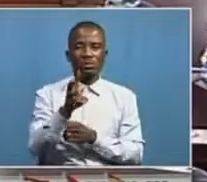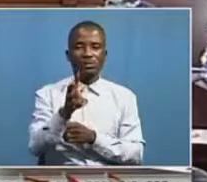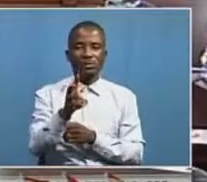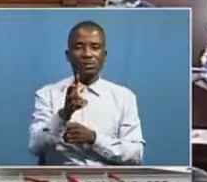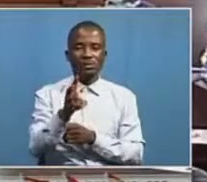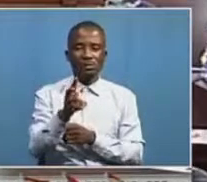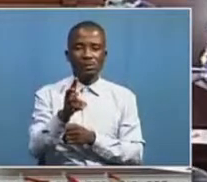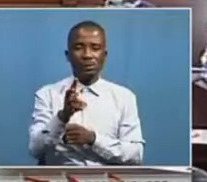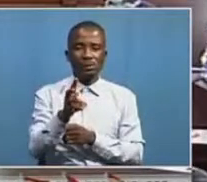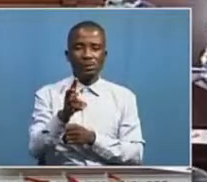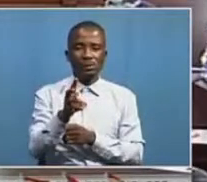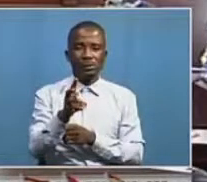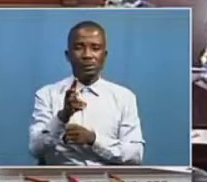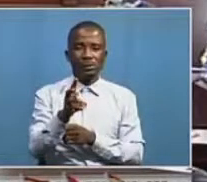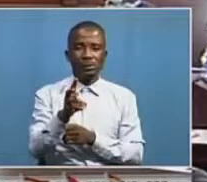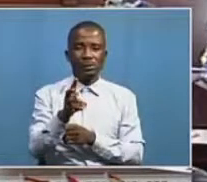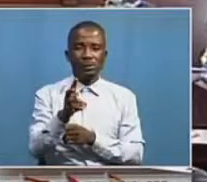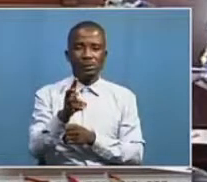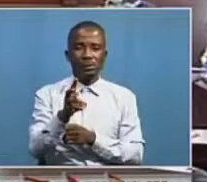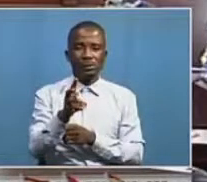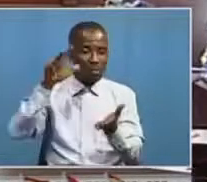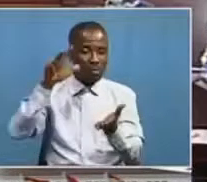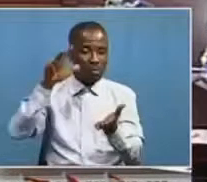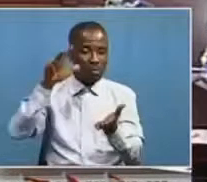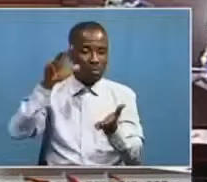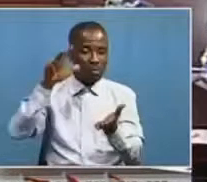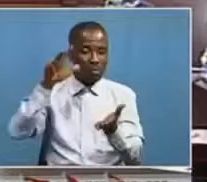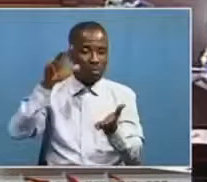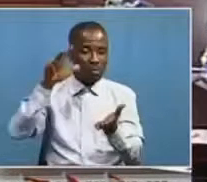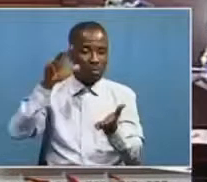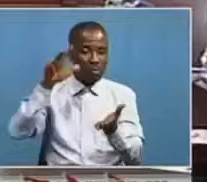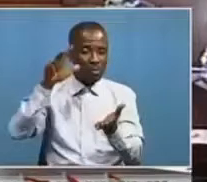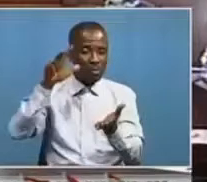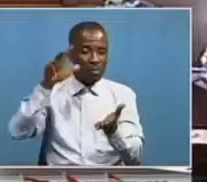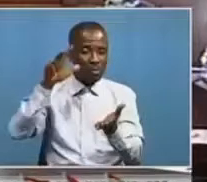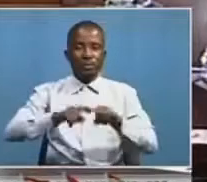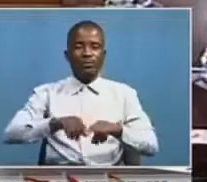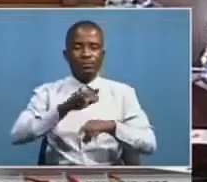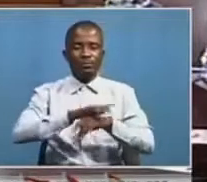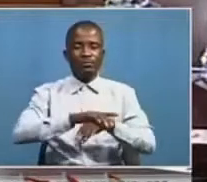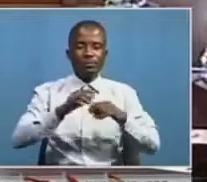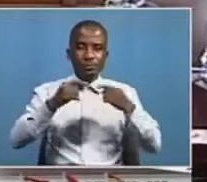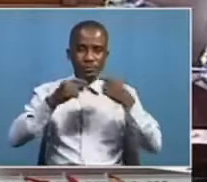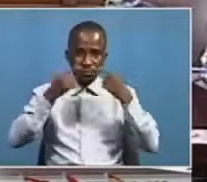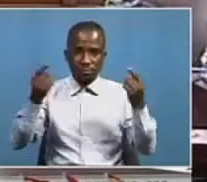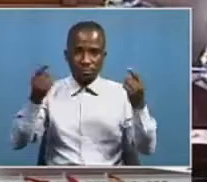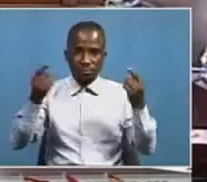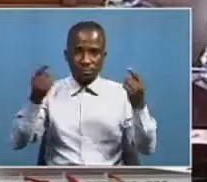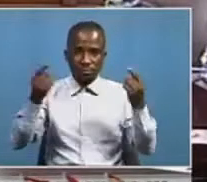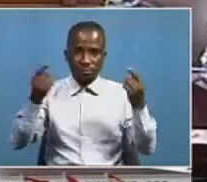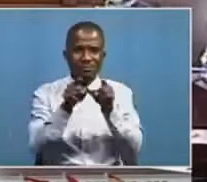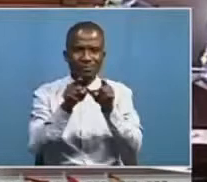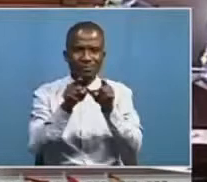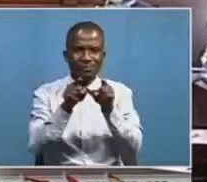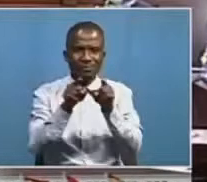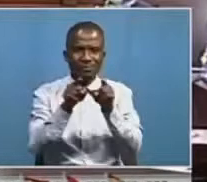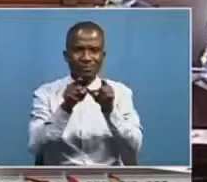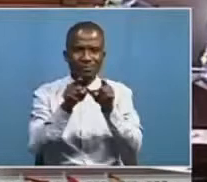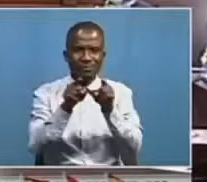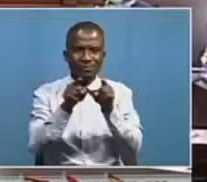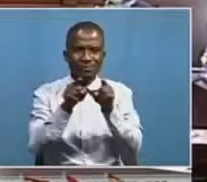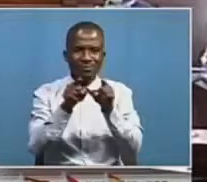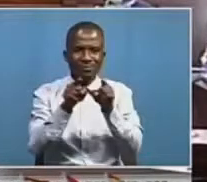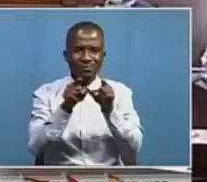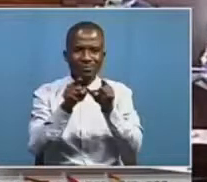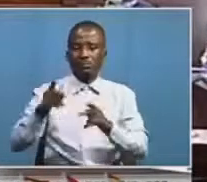Gazette notice of the outcome of the presidential election is required to be based on the declaration actually made by Mrs. Ghanabeyeyie